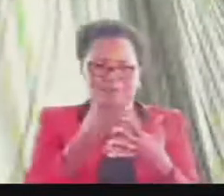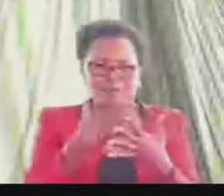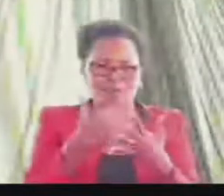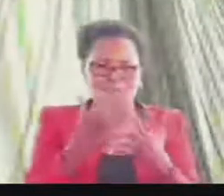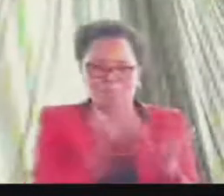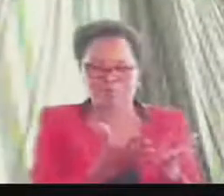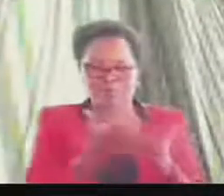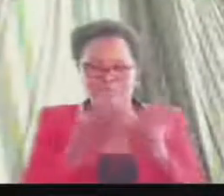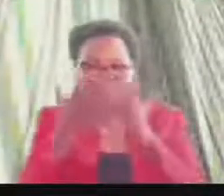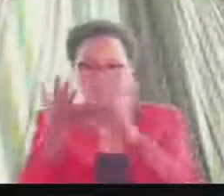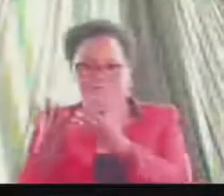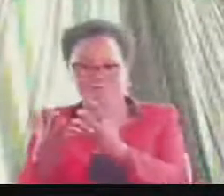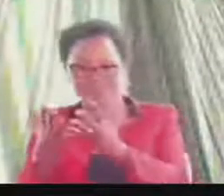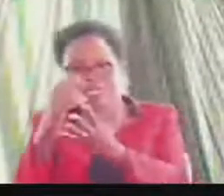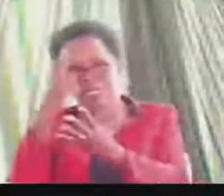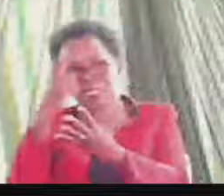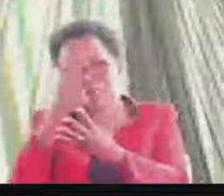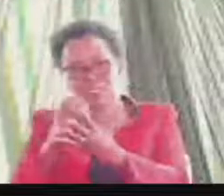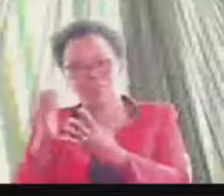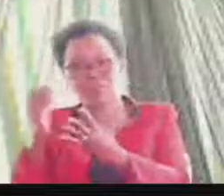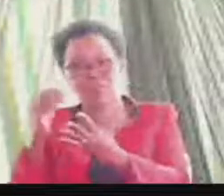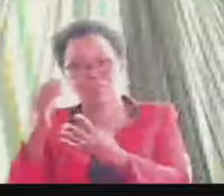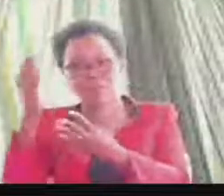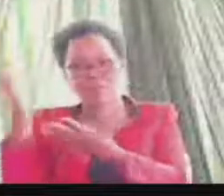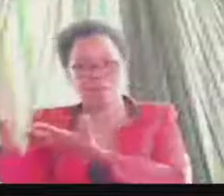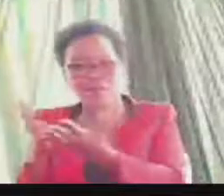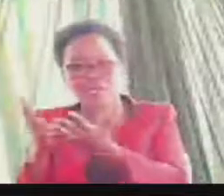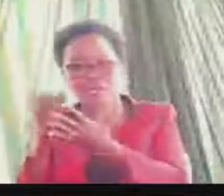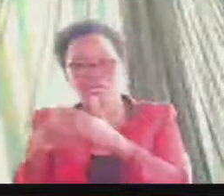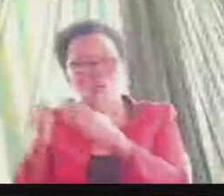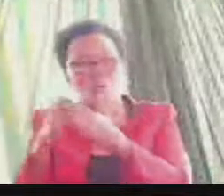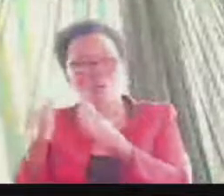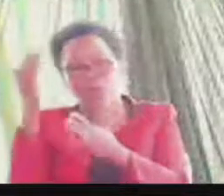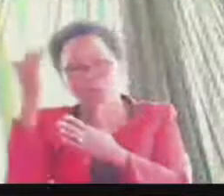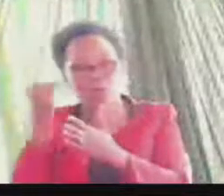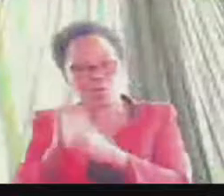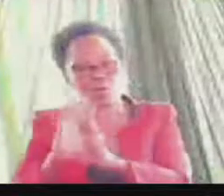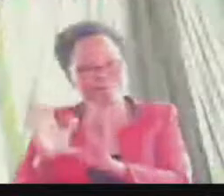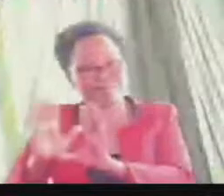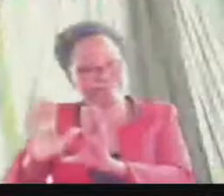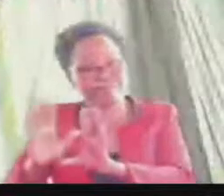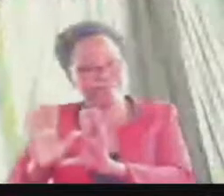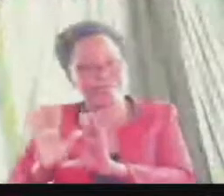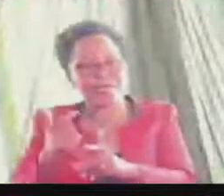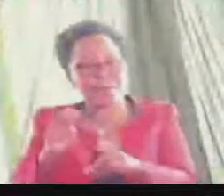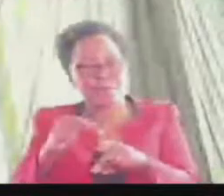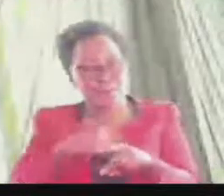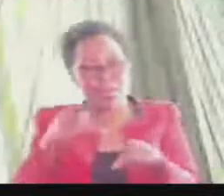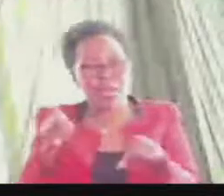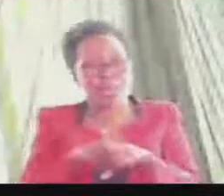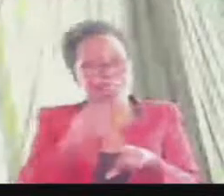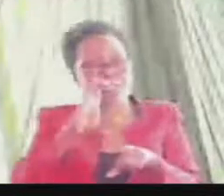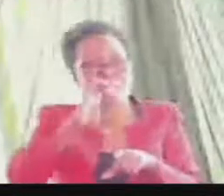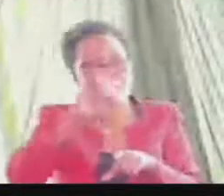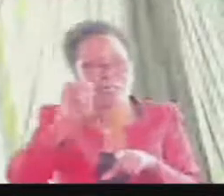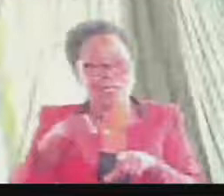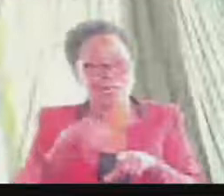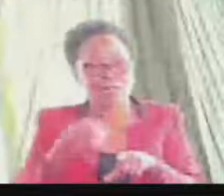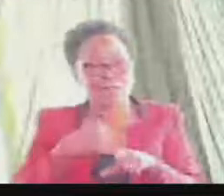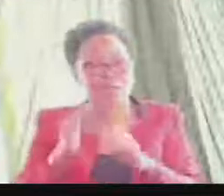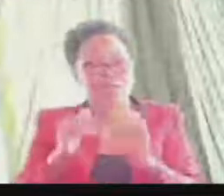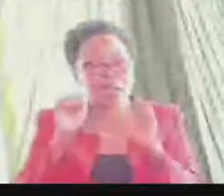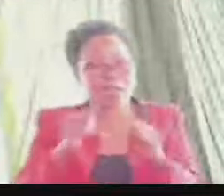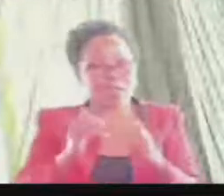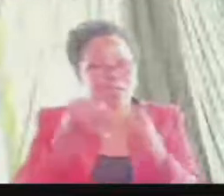technology. So as the CJ, I will try as much as possible to ensure